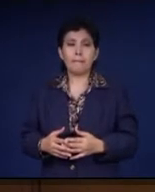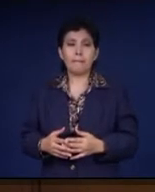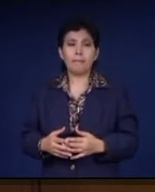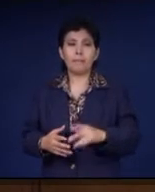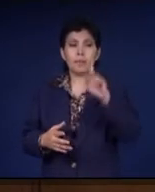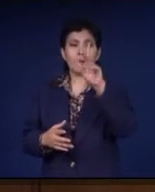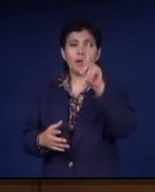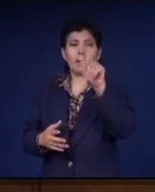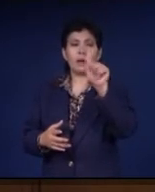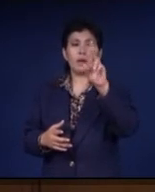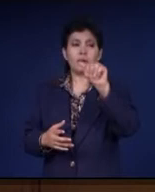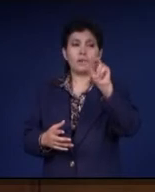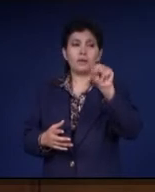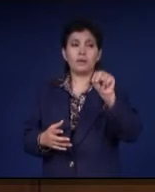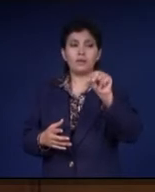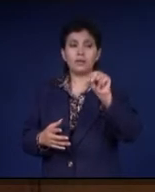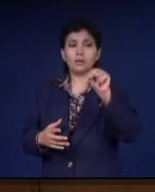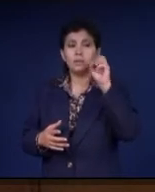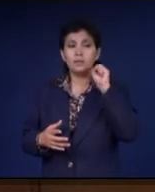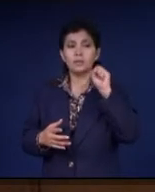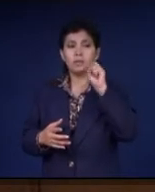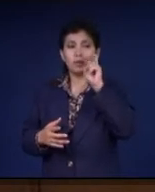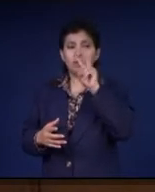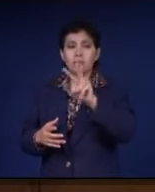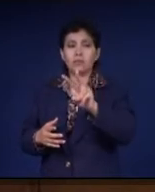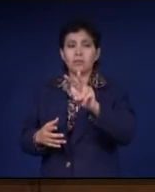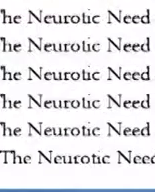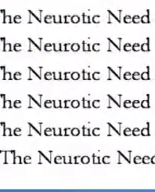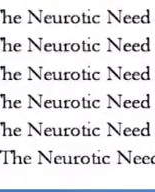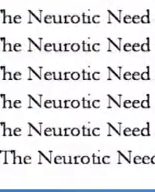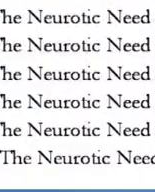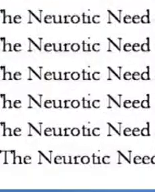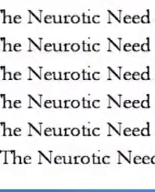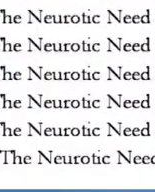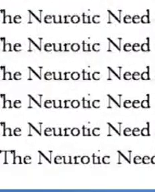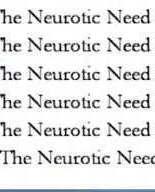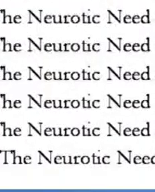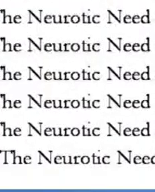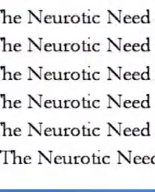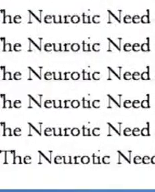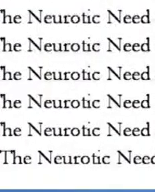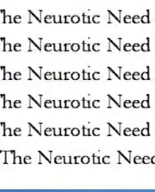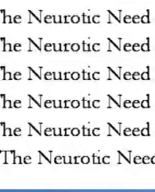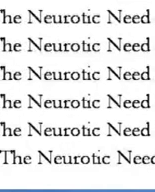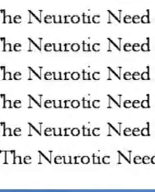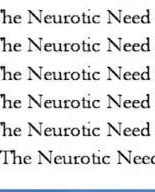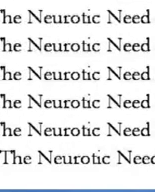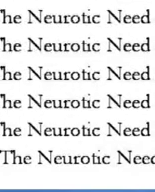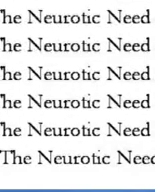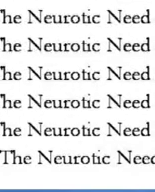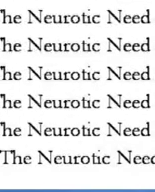Karen Hornite, she looks at humans have different needs. The first need is the neurotic need